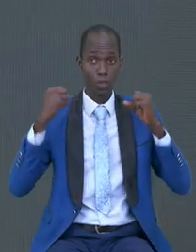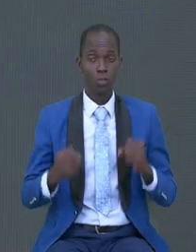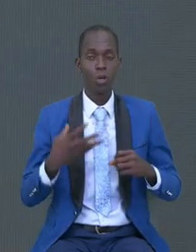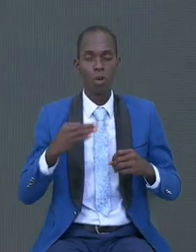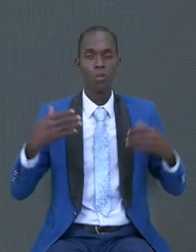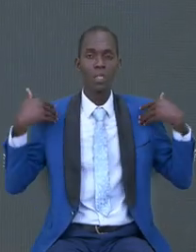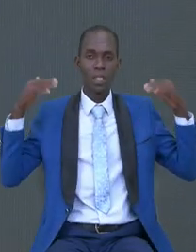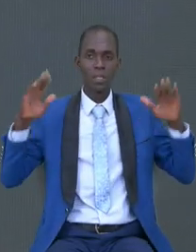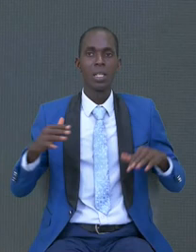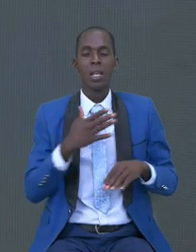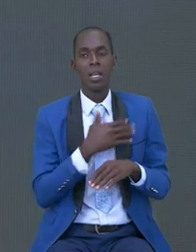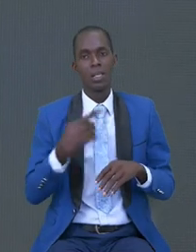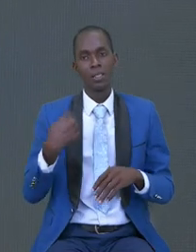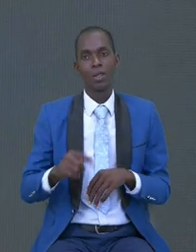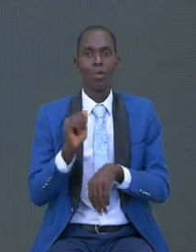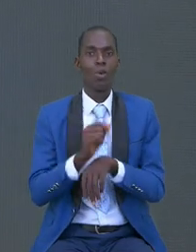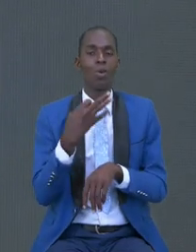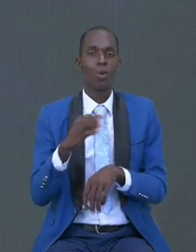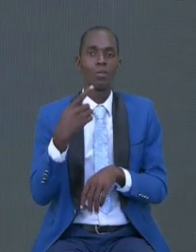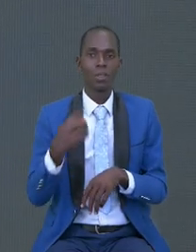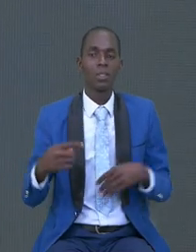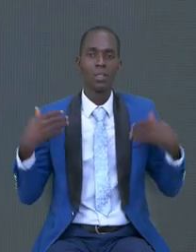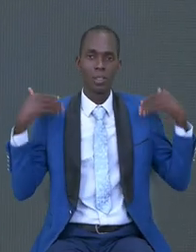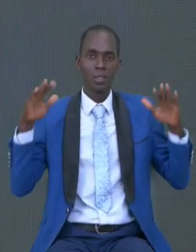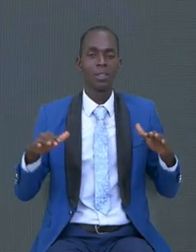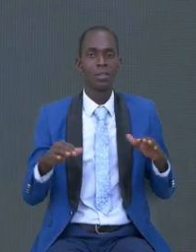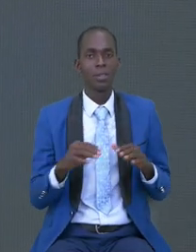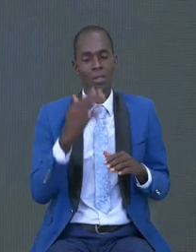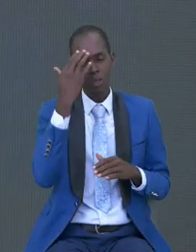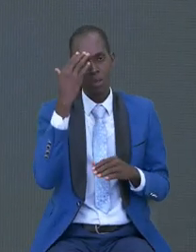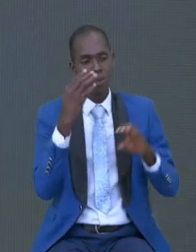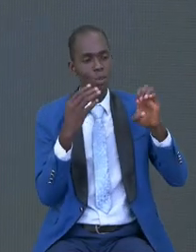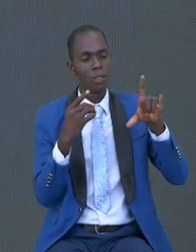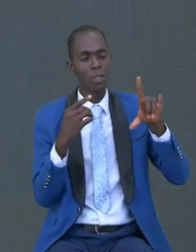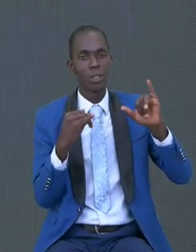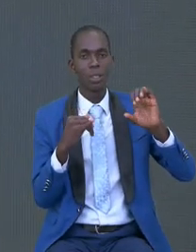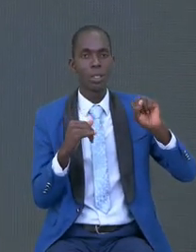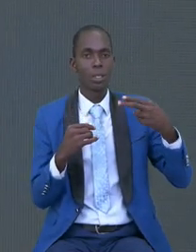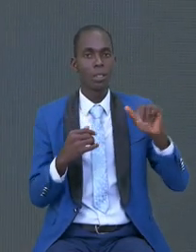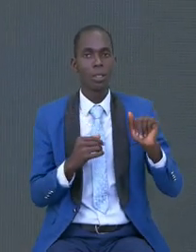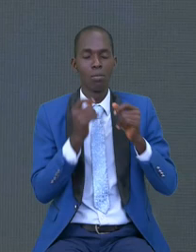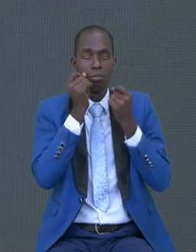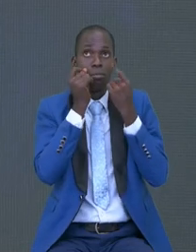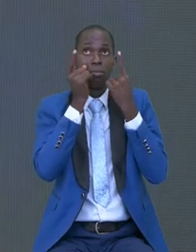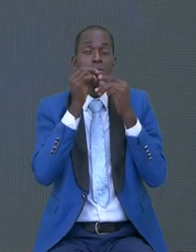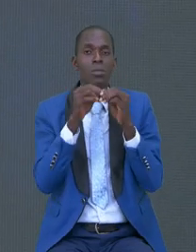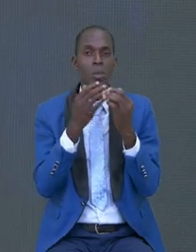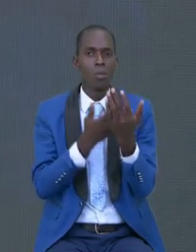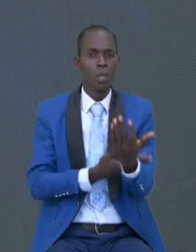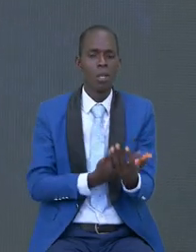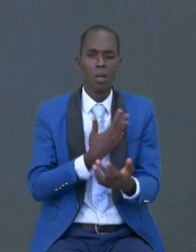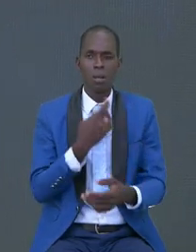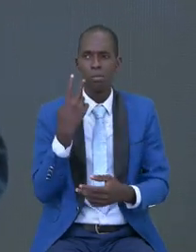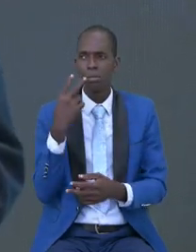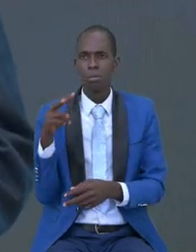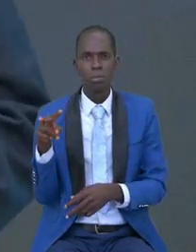of those angels. Elisha woke up in the morning, and then he saw, and